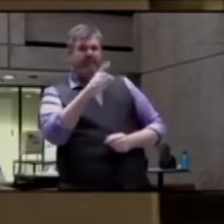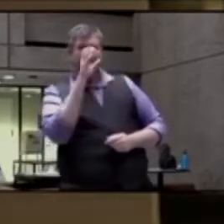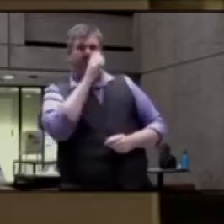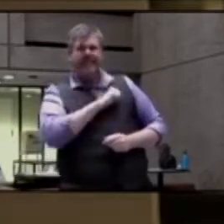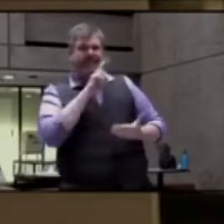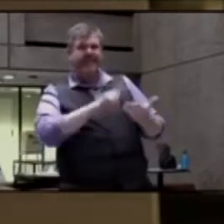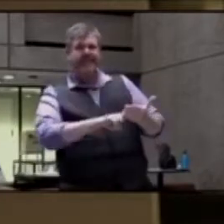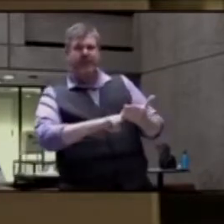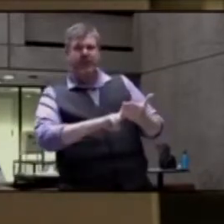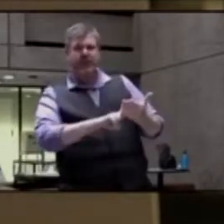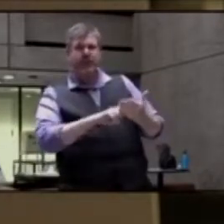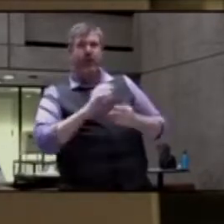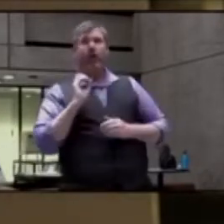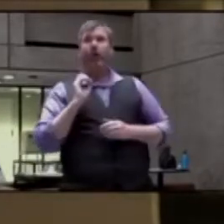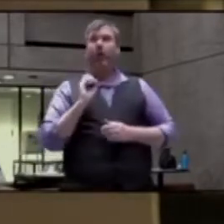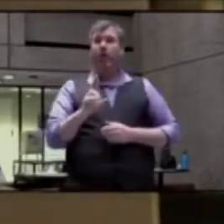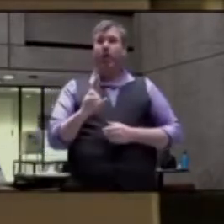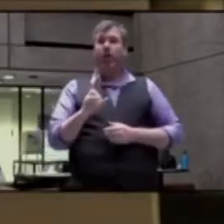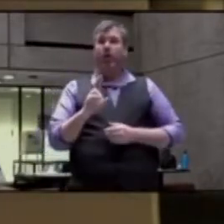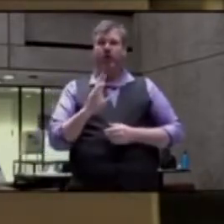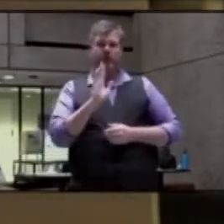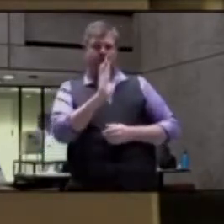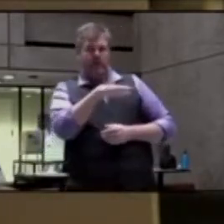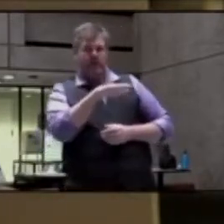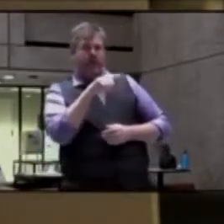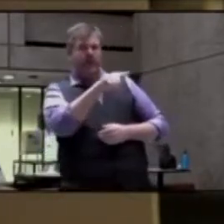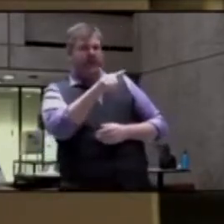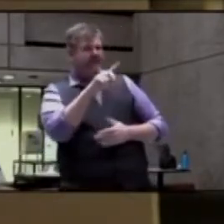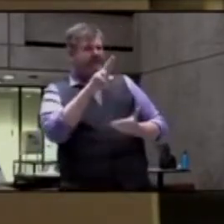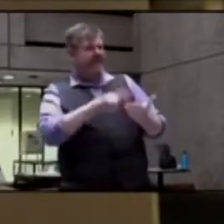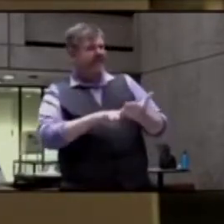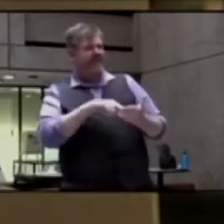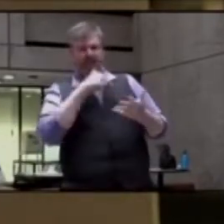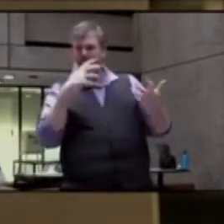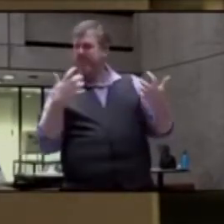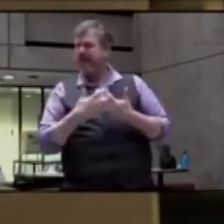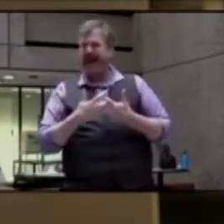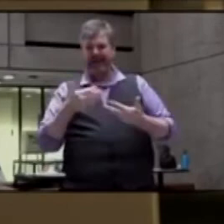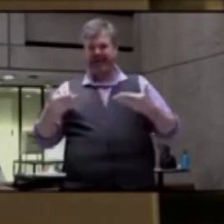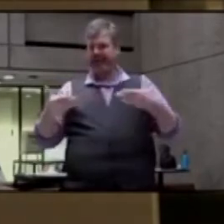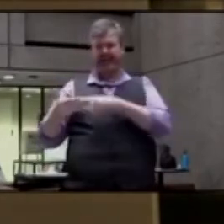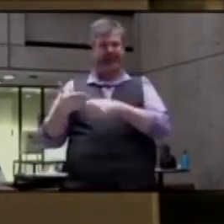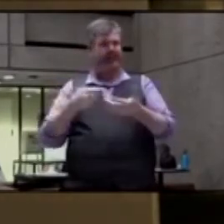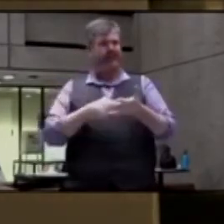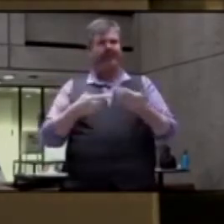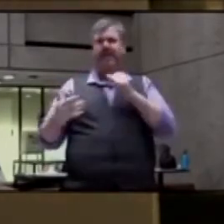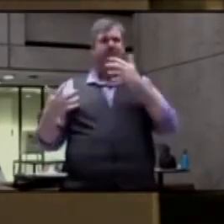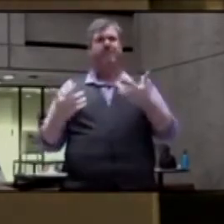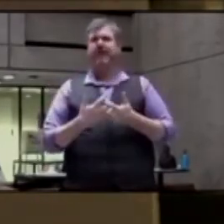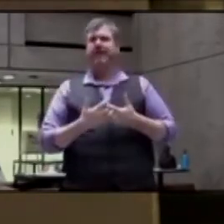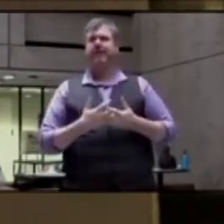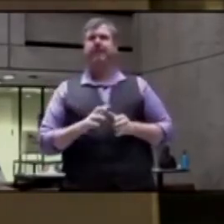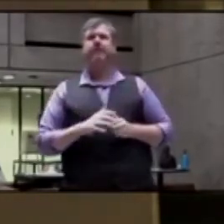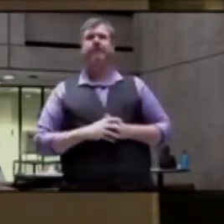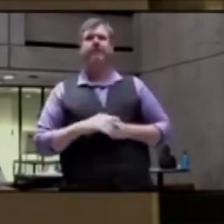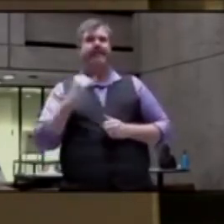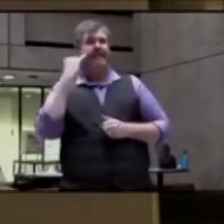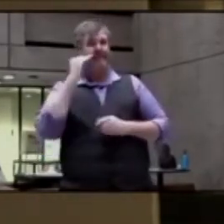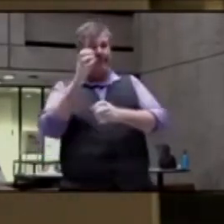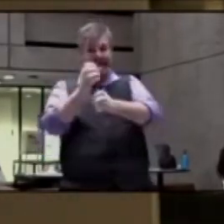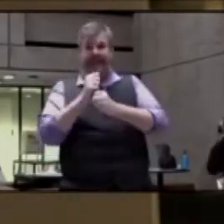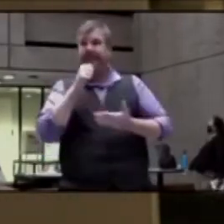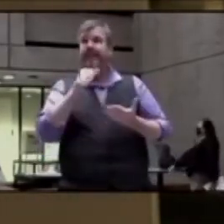match. So watch for a letter after if we send you one of those letters, and you can return the letter